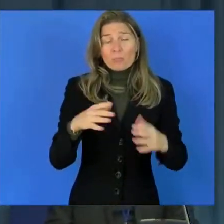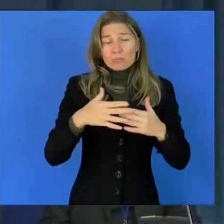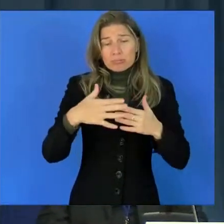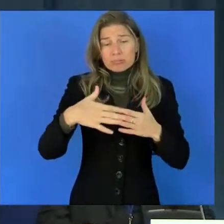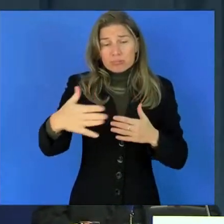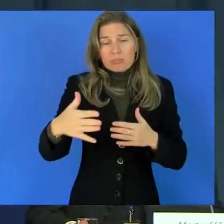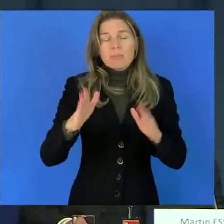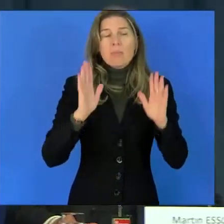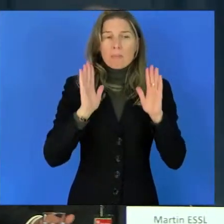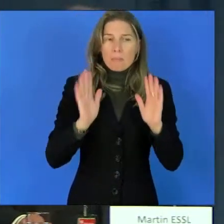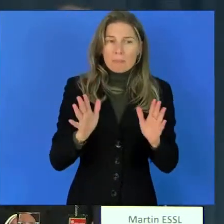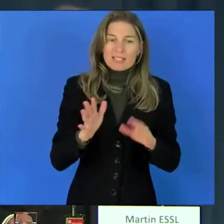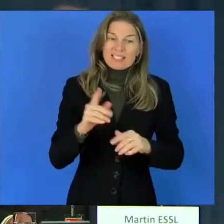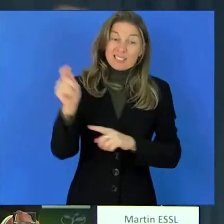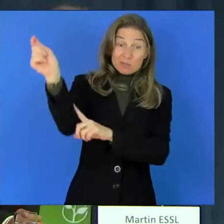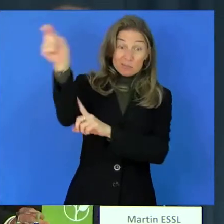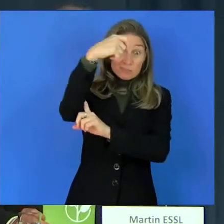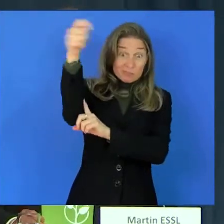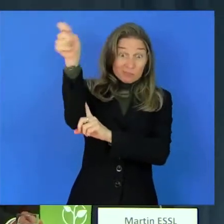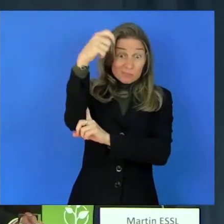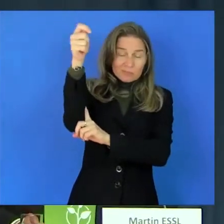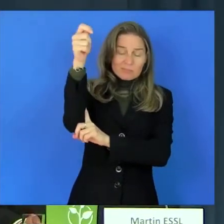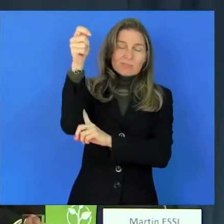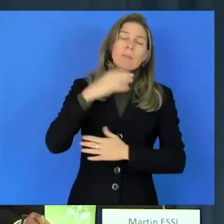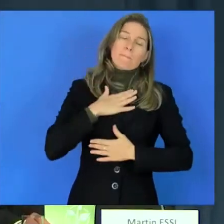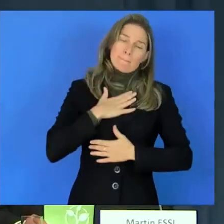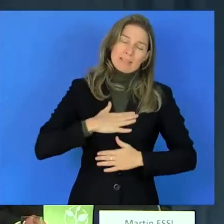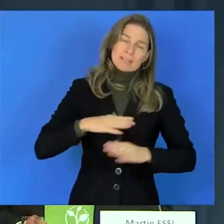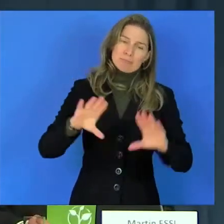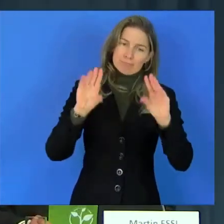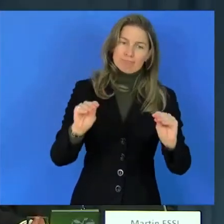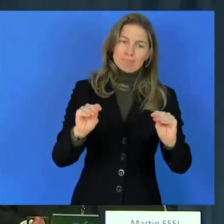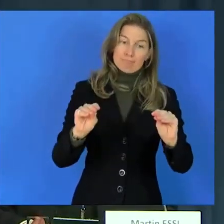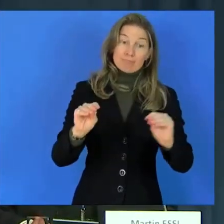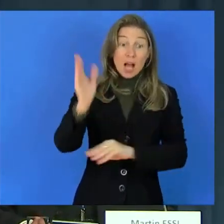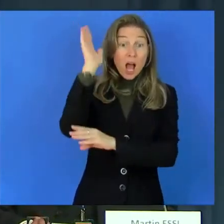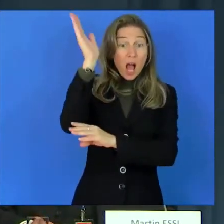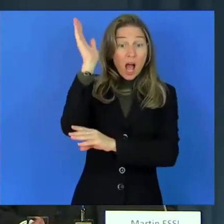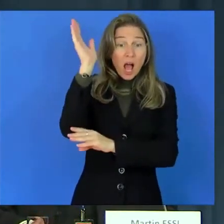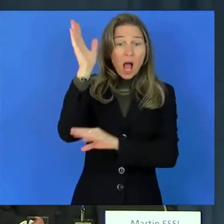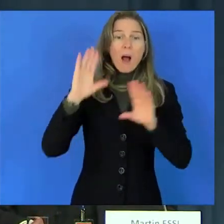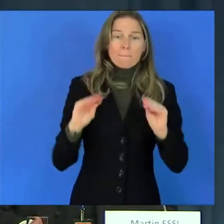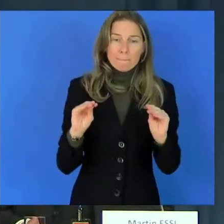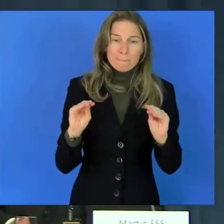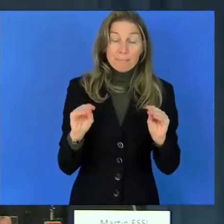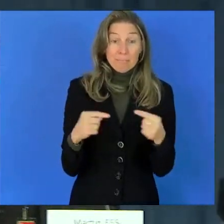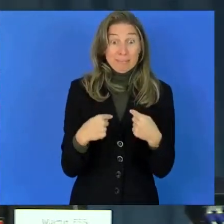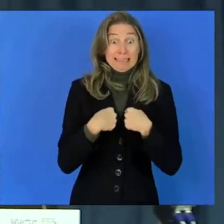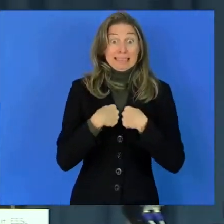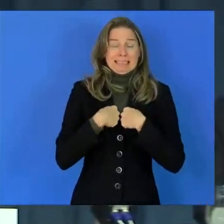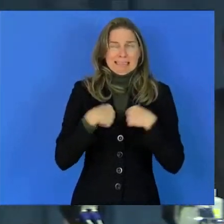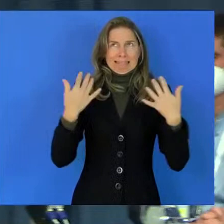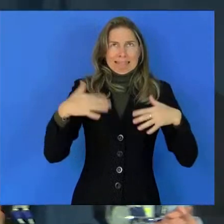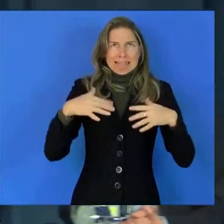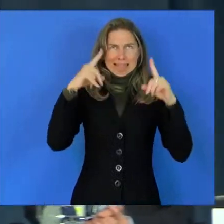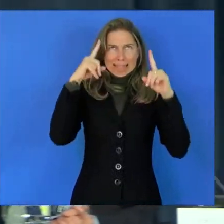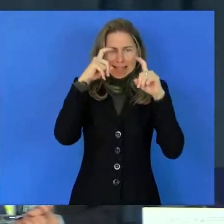stop talking, you need to stop talking, which for me is always very difficult, but I promise we will